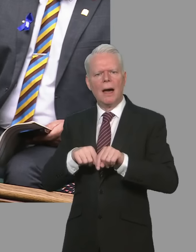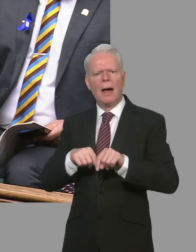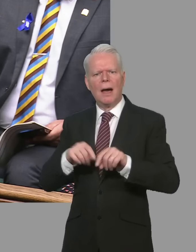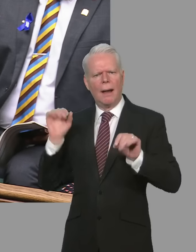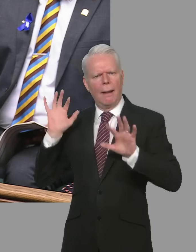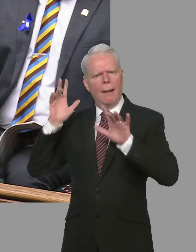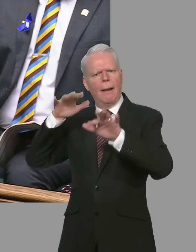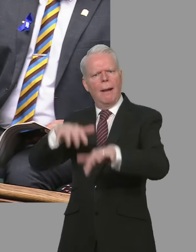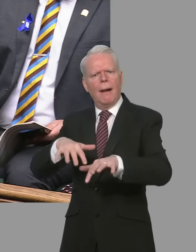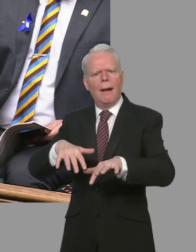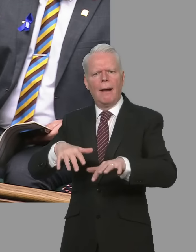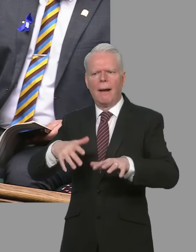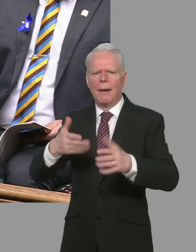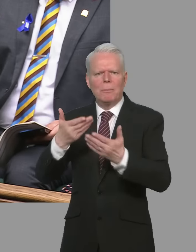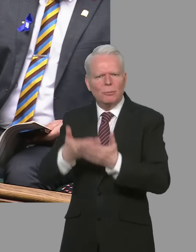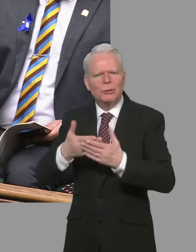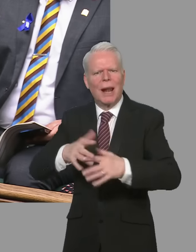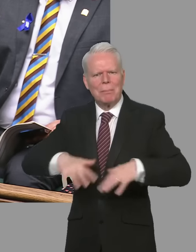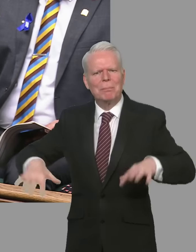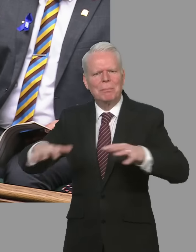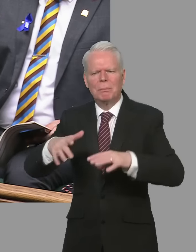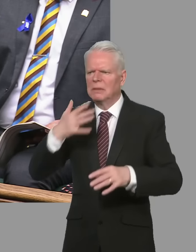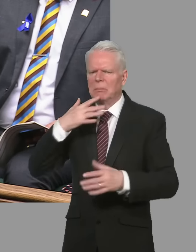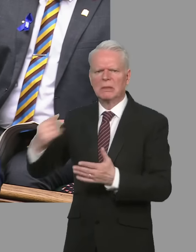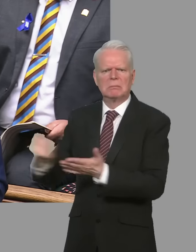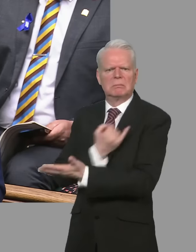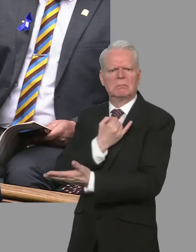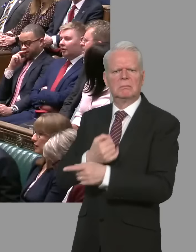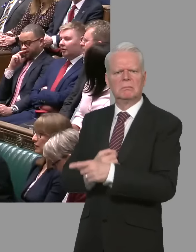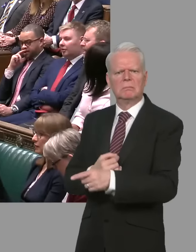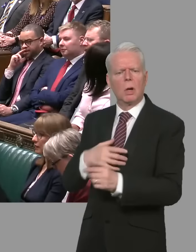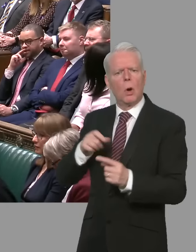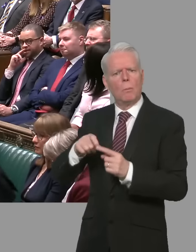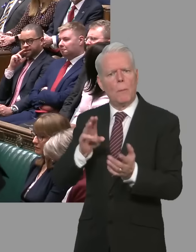to stamp out hate and hate speech in our communities?